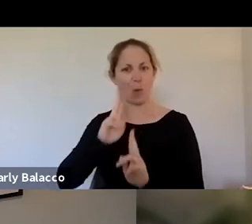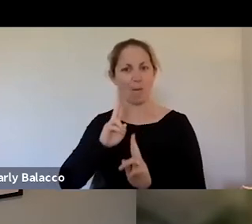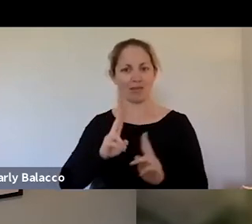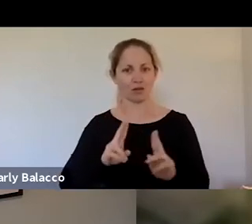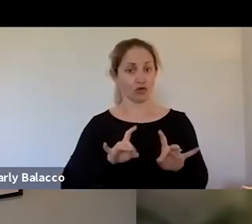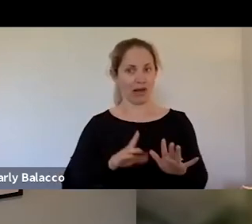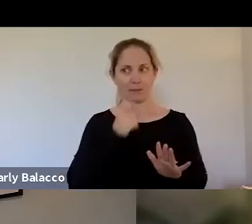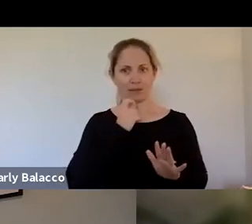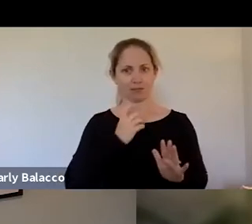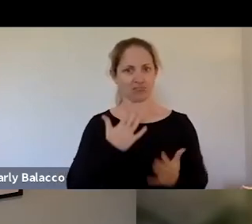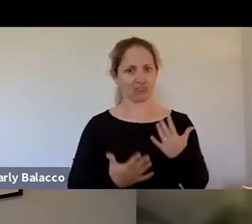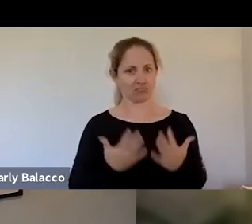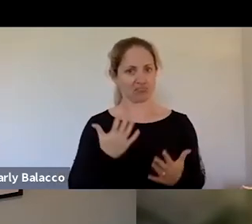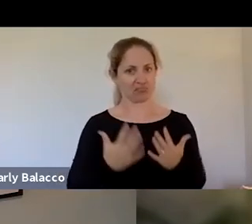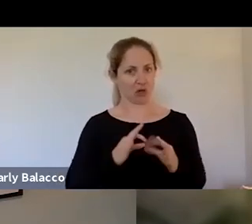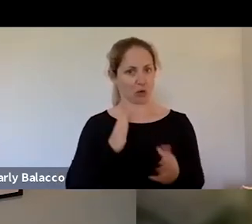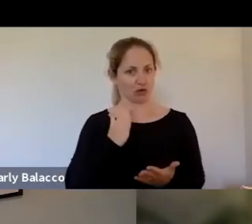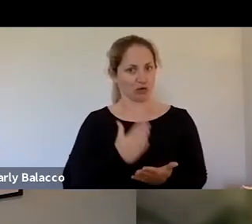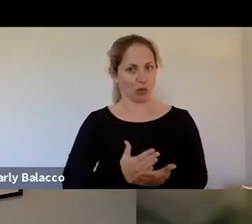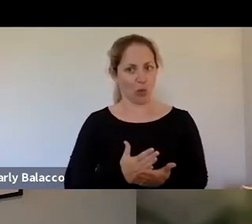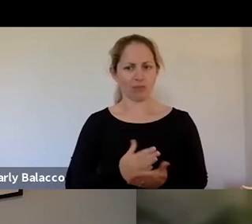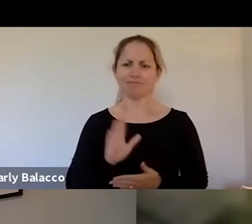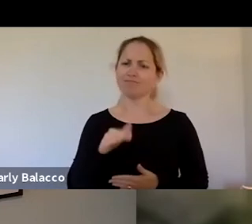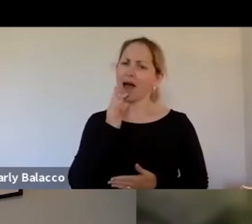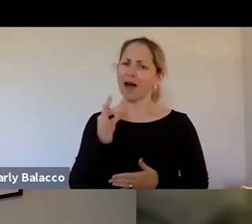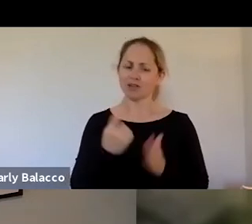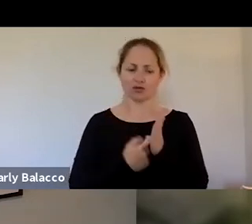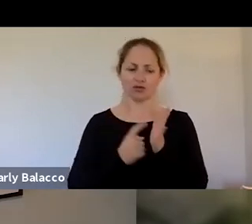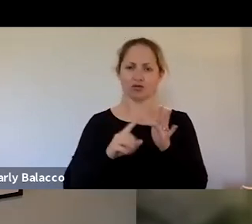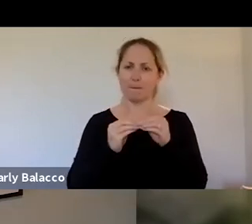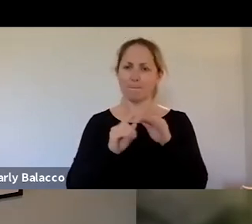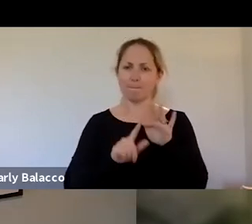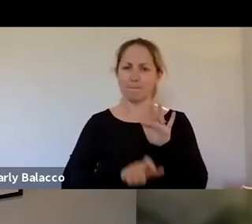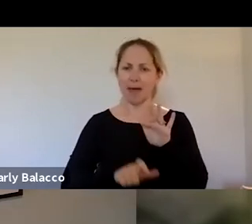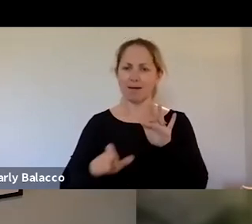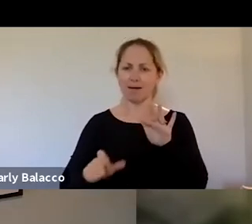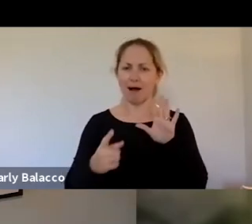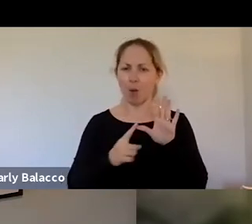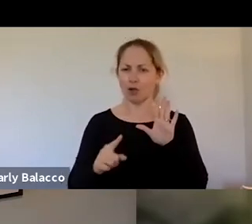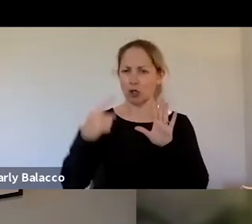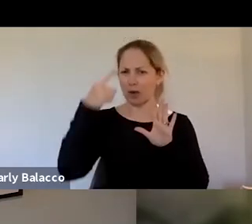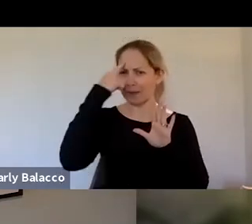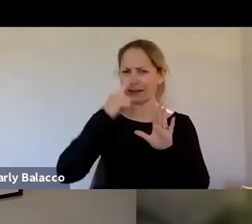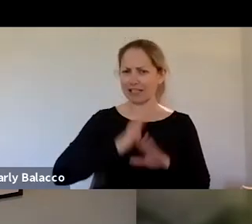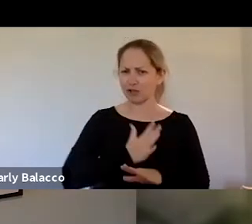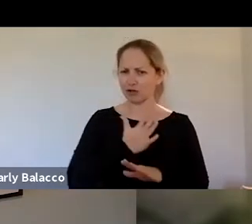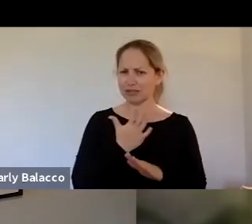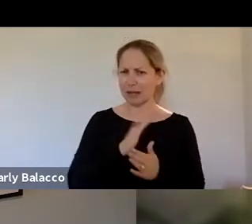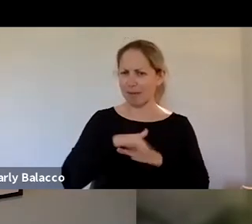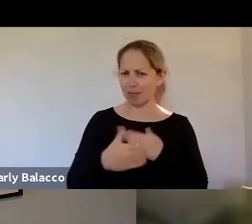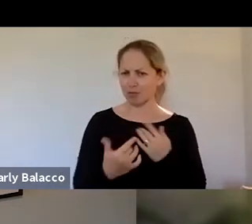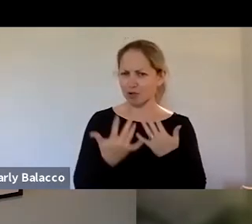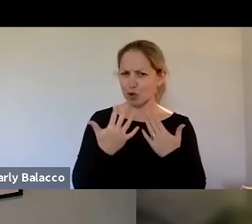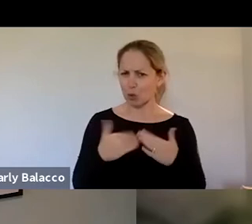to you now and just ask, you know, what do you think has been most interesting about the results here in Australia?